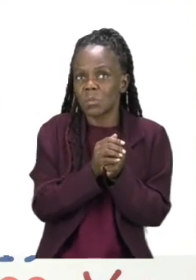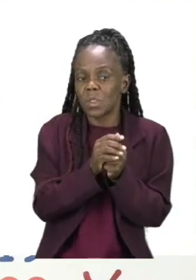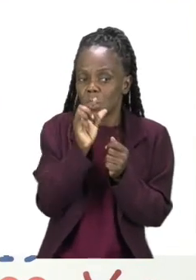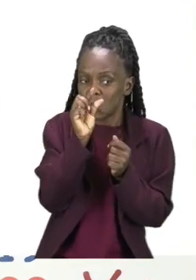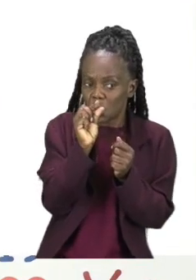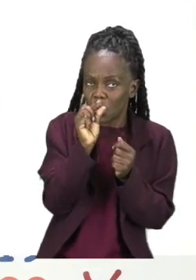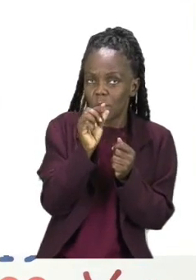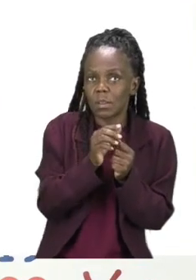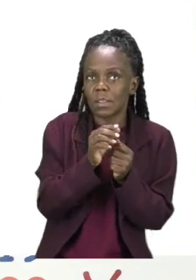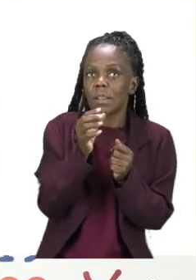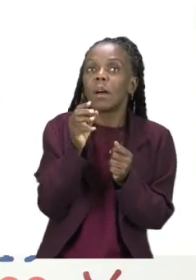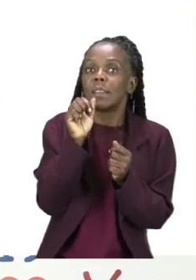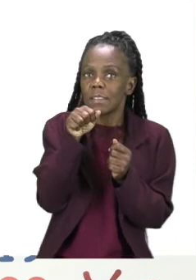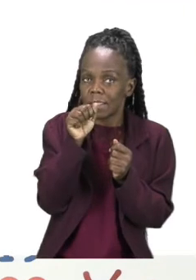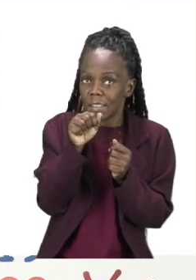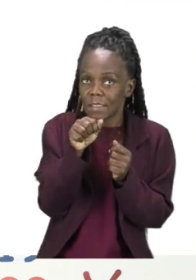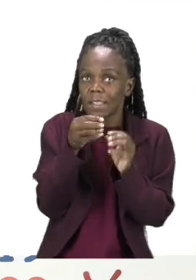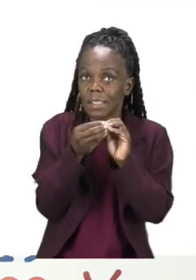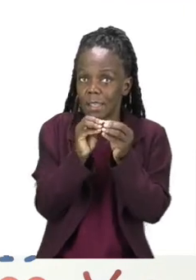here in the flower.